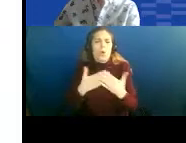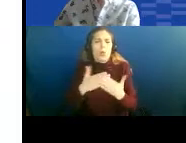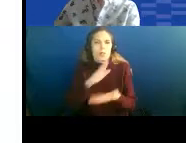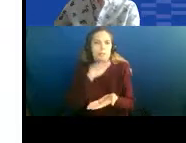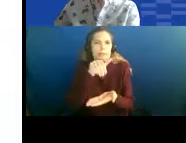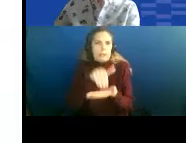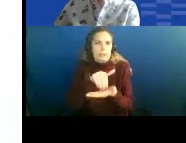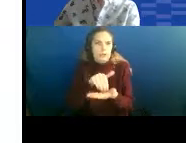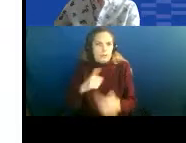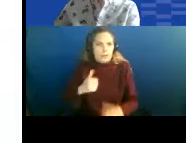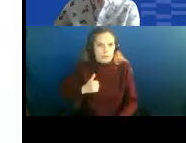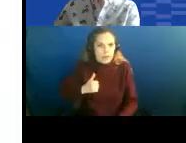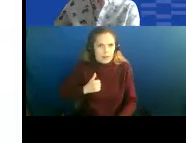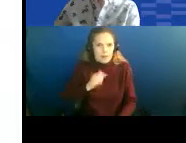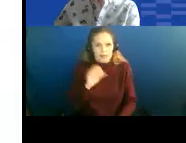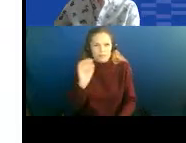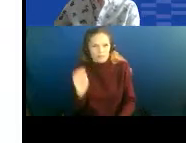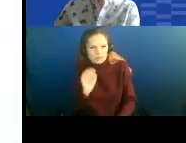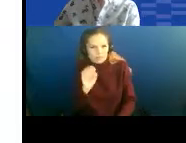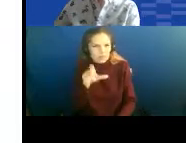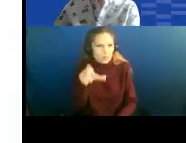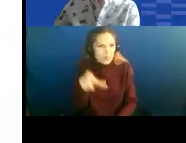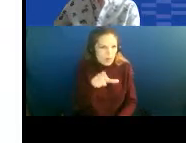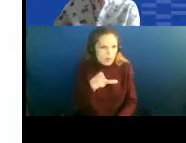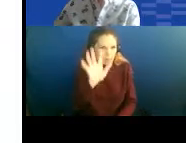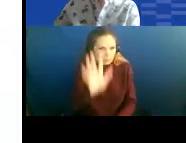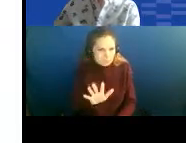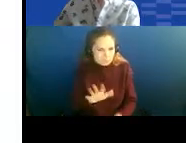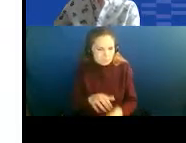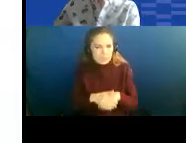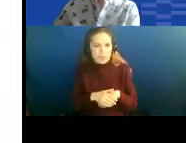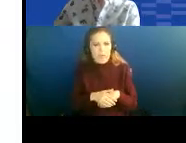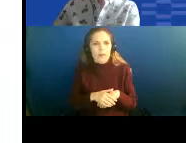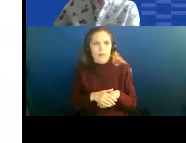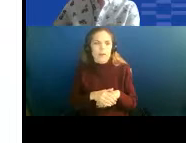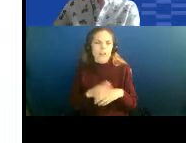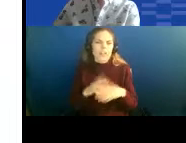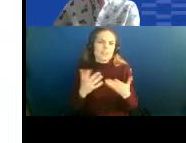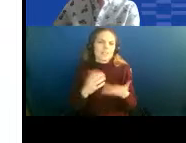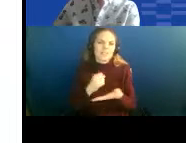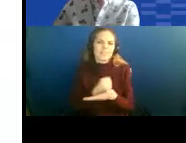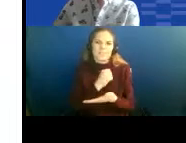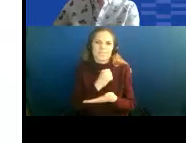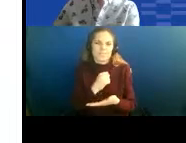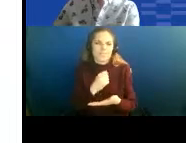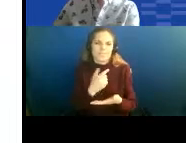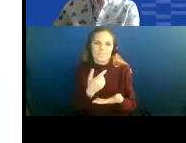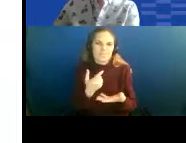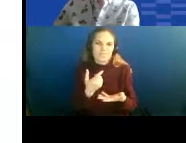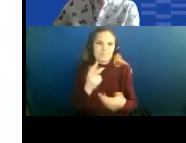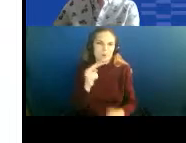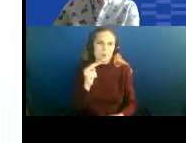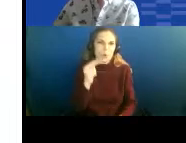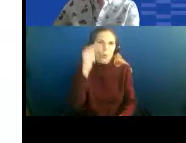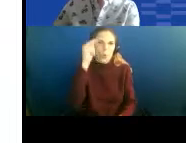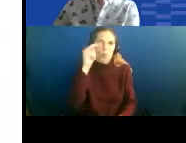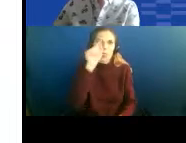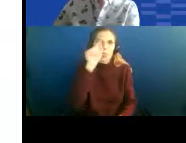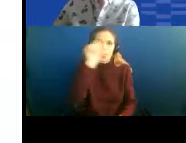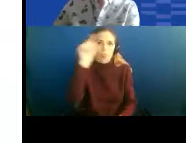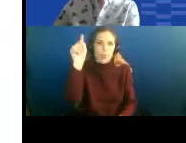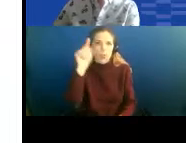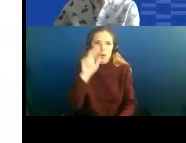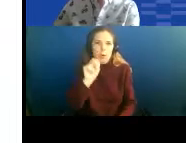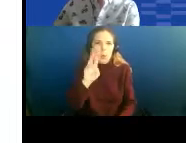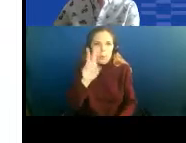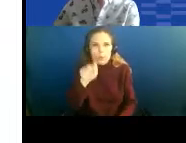And then we unfortunately didn't get the chance to engage with folks from the Northern Territories. And